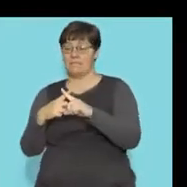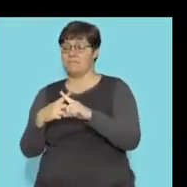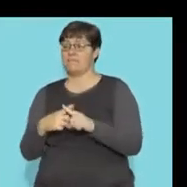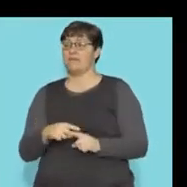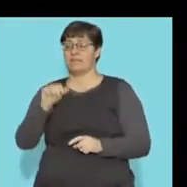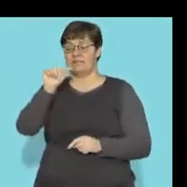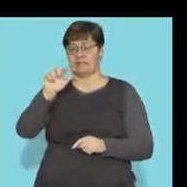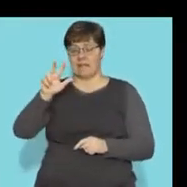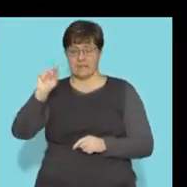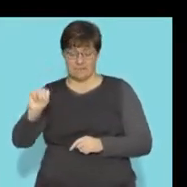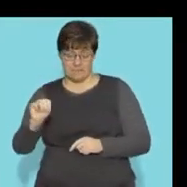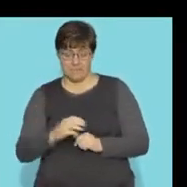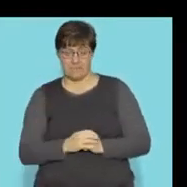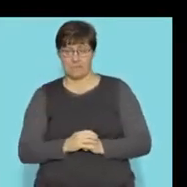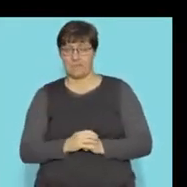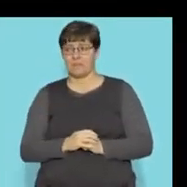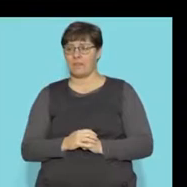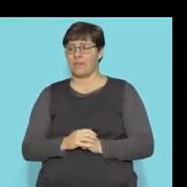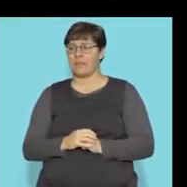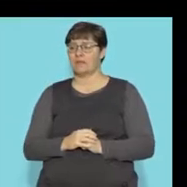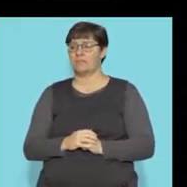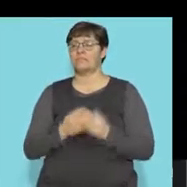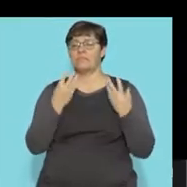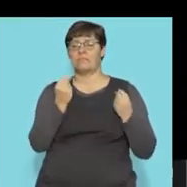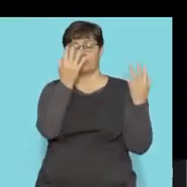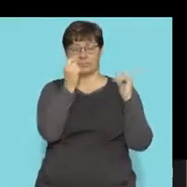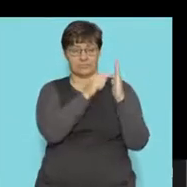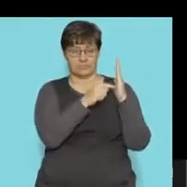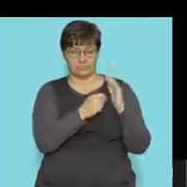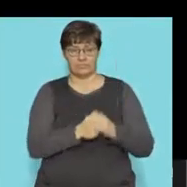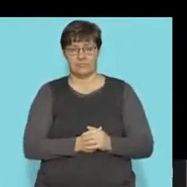times 68. And if I get my calculator,